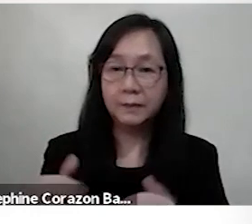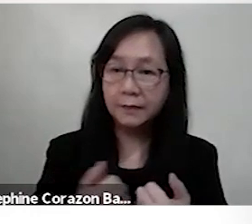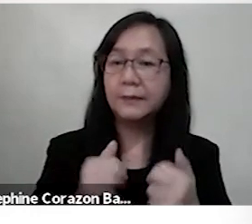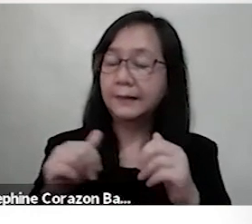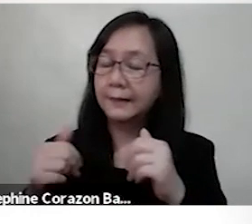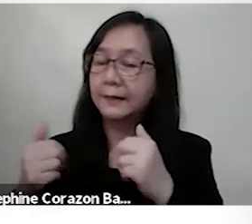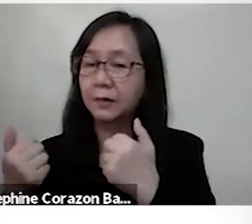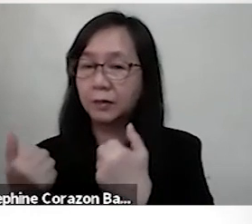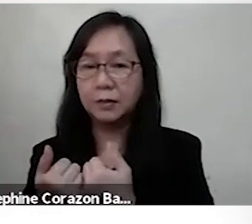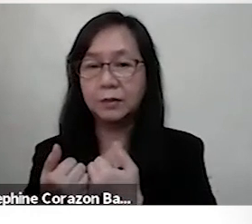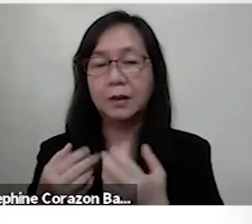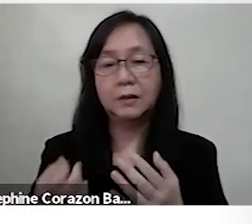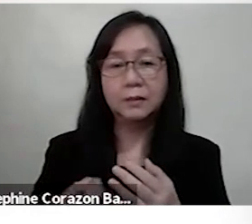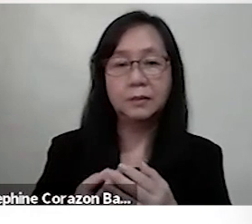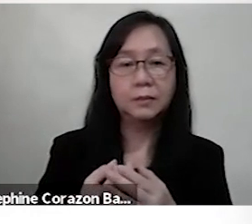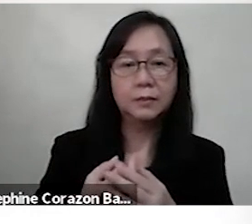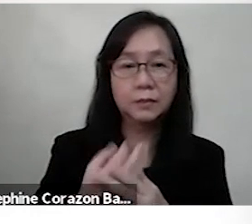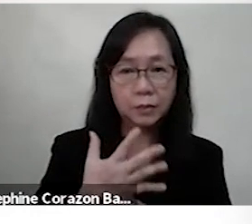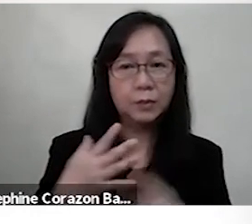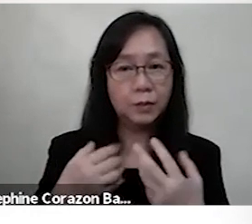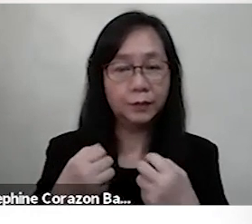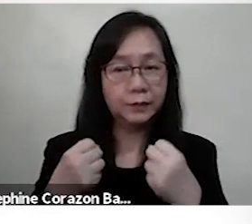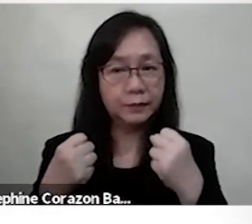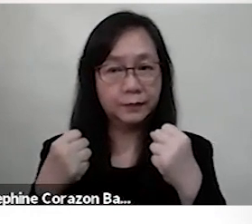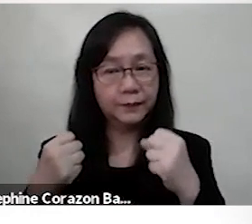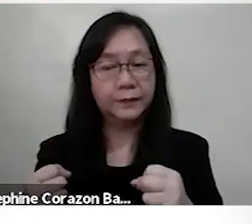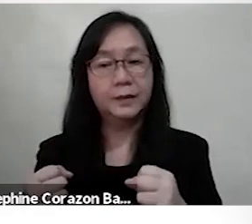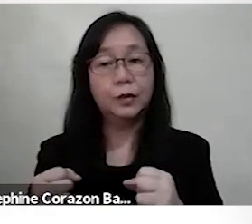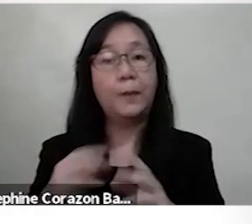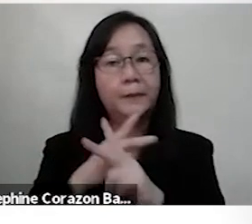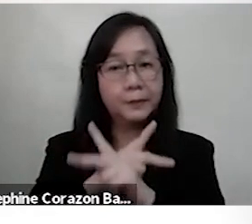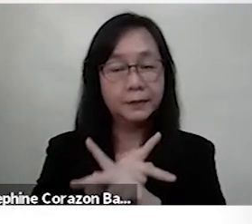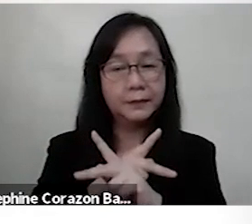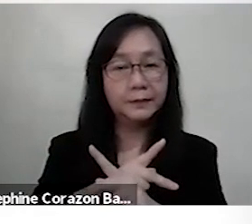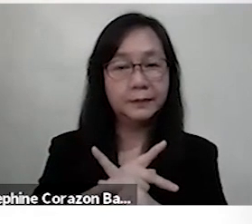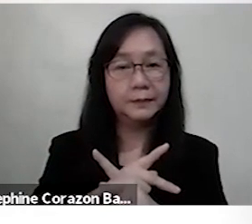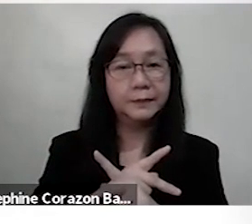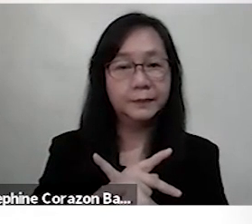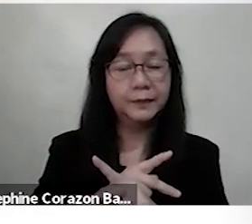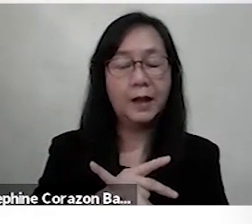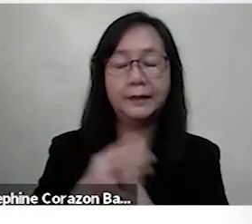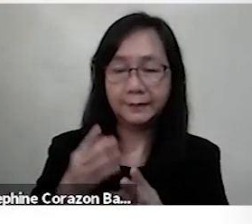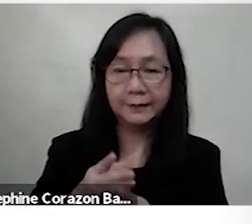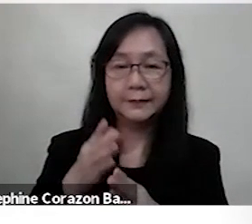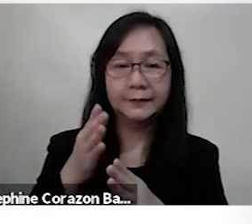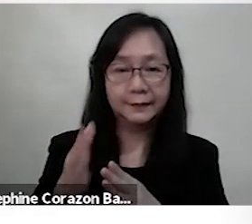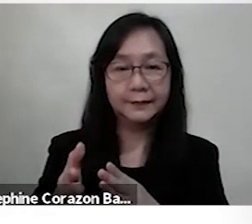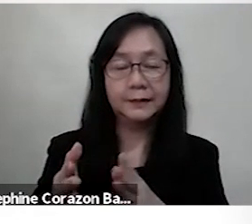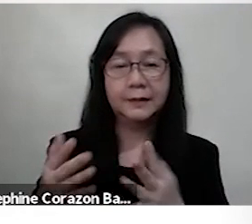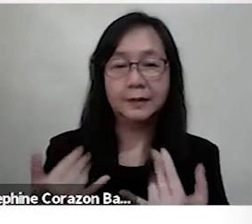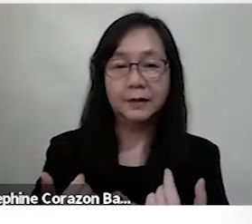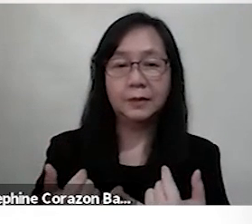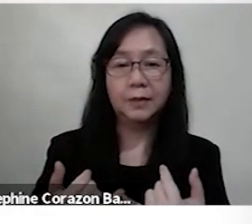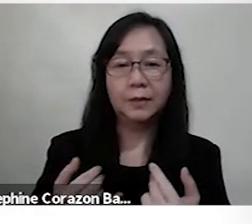state, the committee submitted the list of issues list down any question